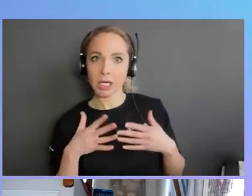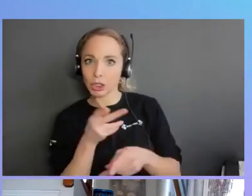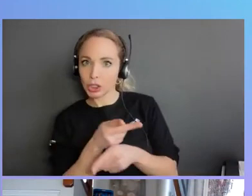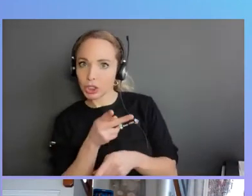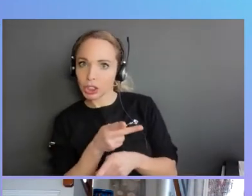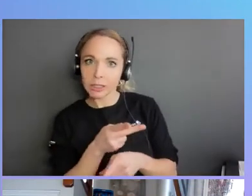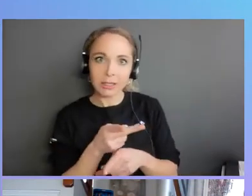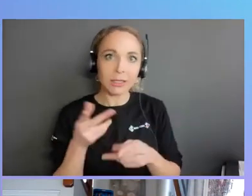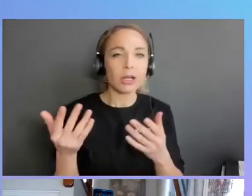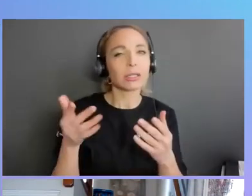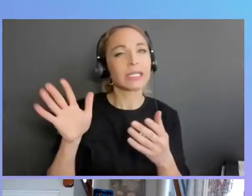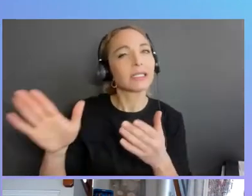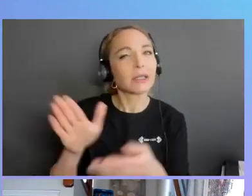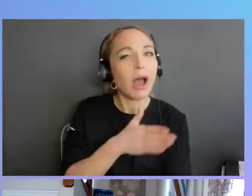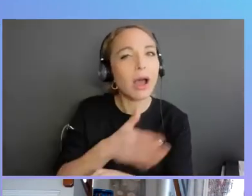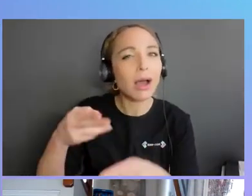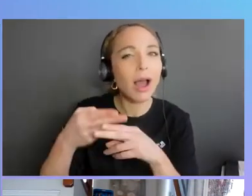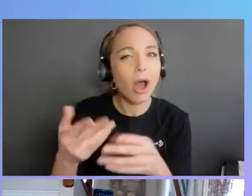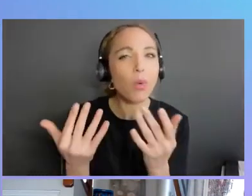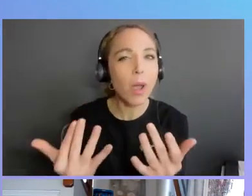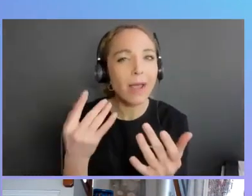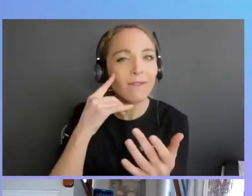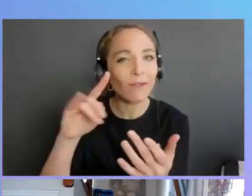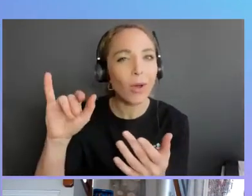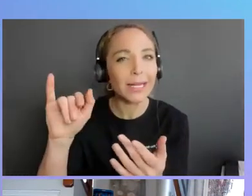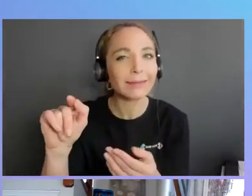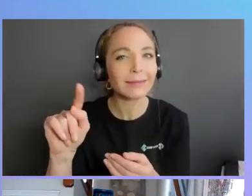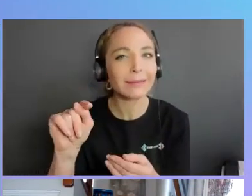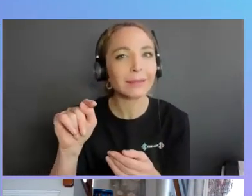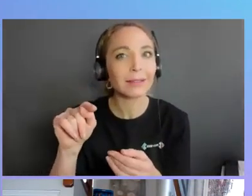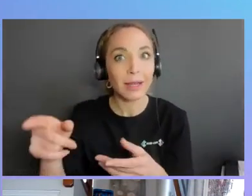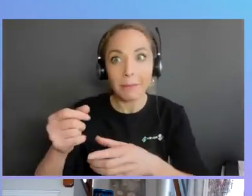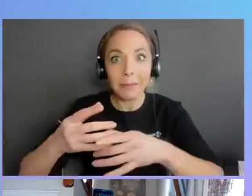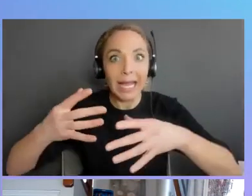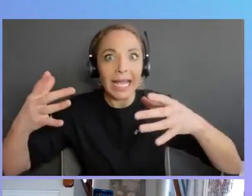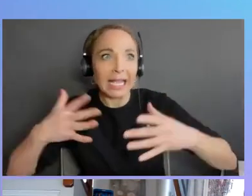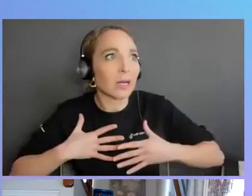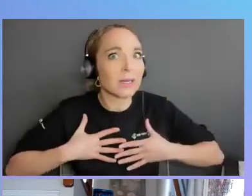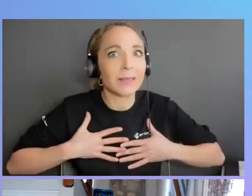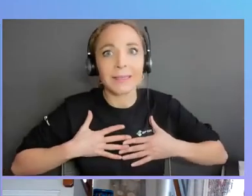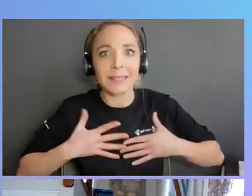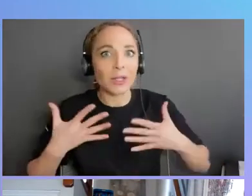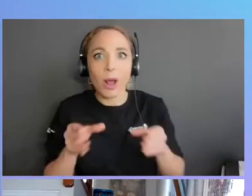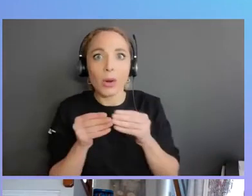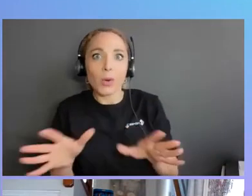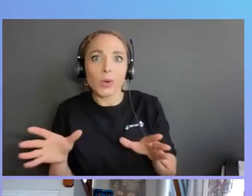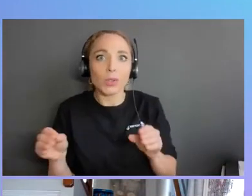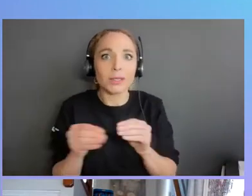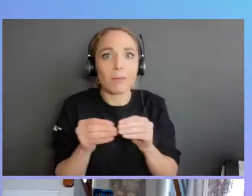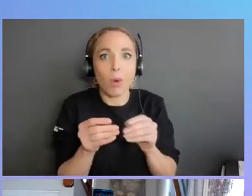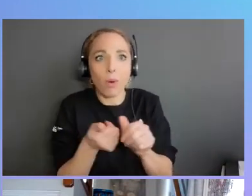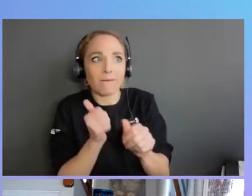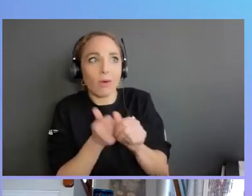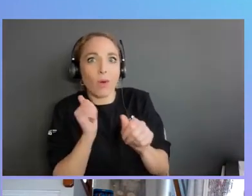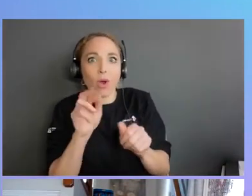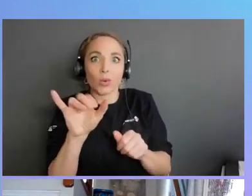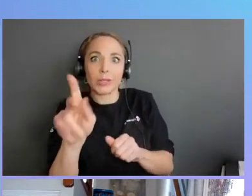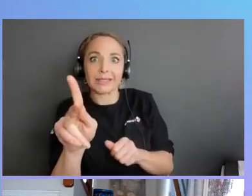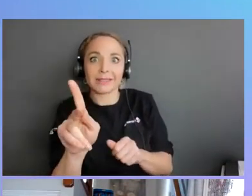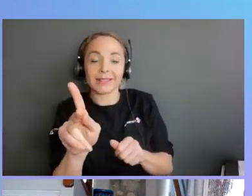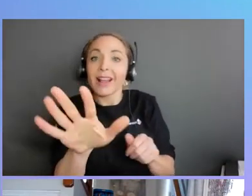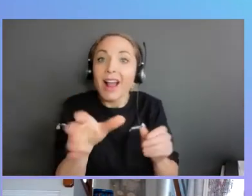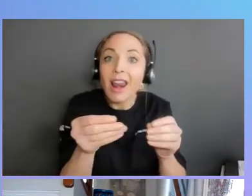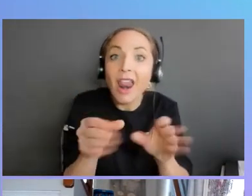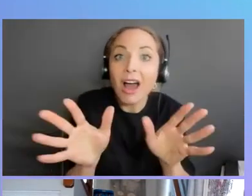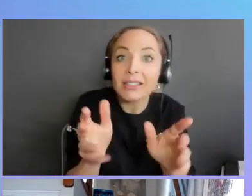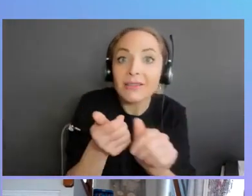he has, right? And the bigger the company, the more they have to lose, the more risk averse they are. So here's the funny thing about loss aversion. If